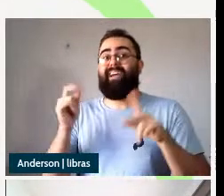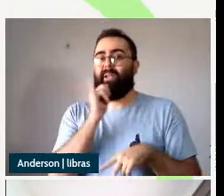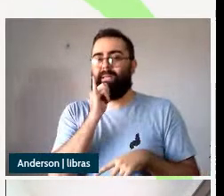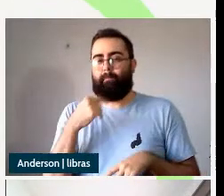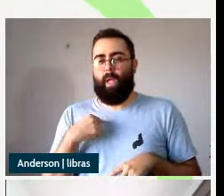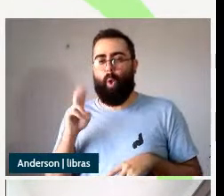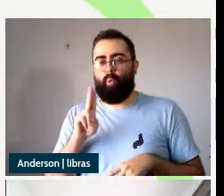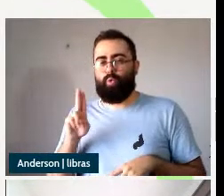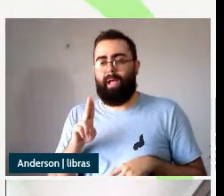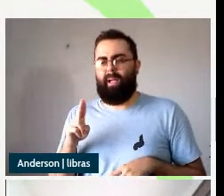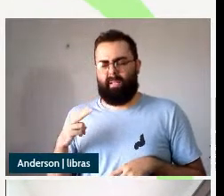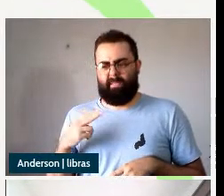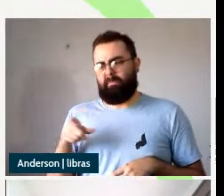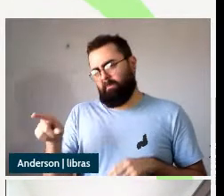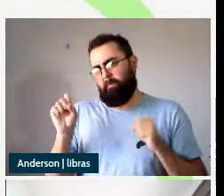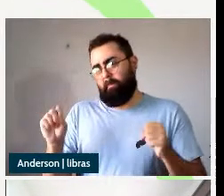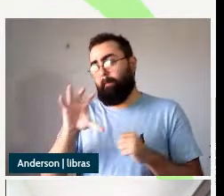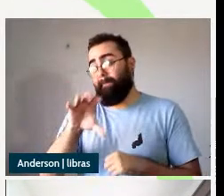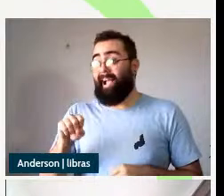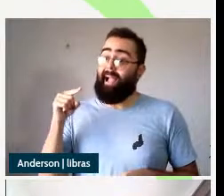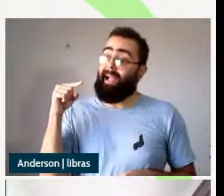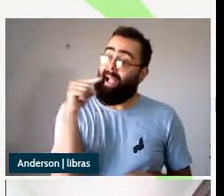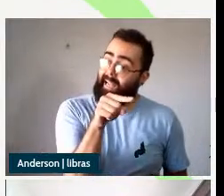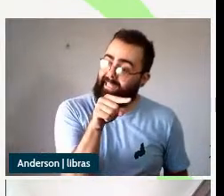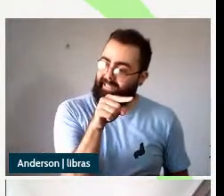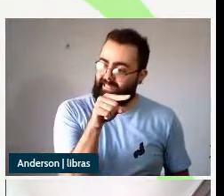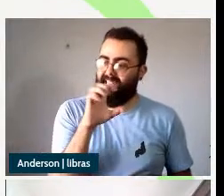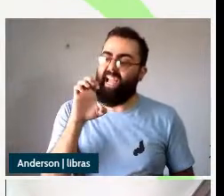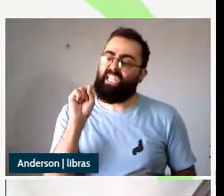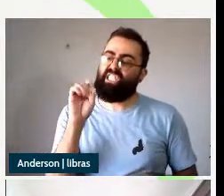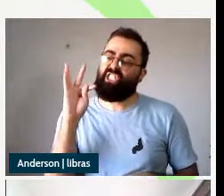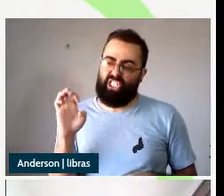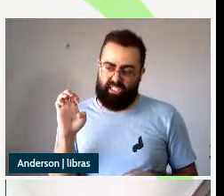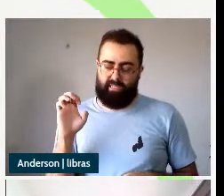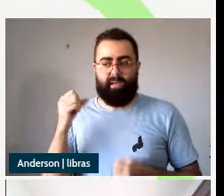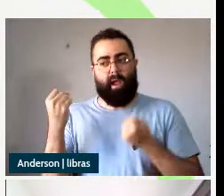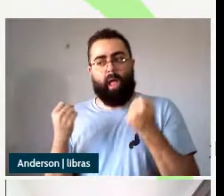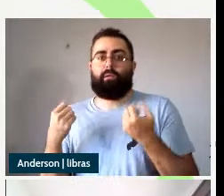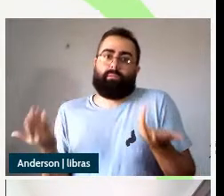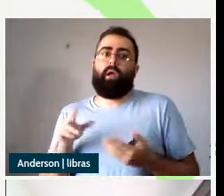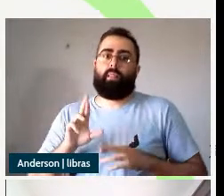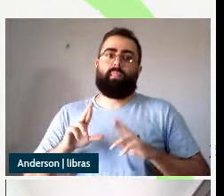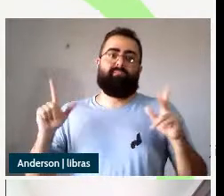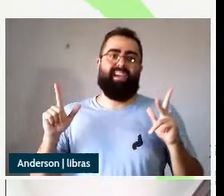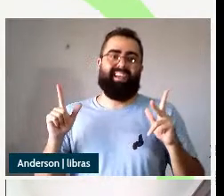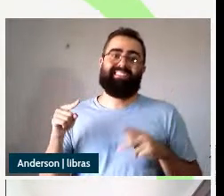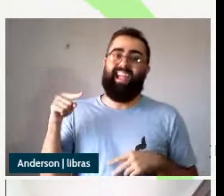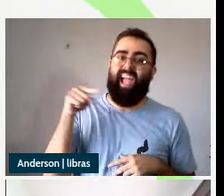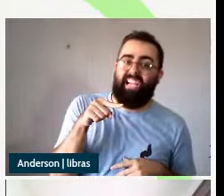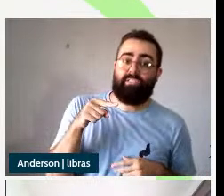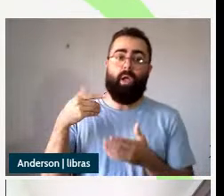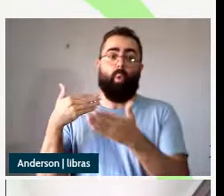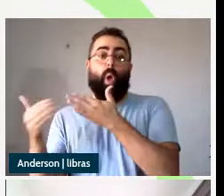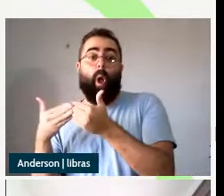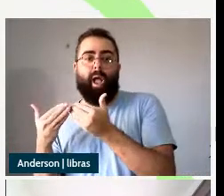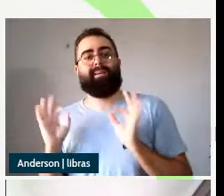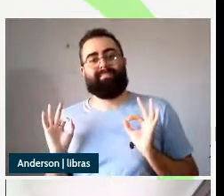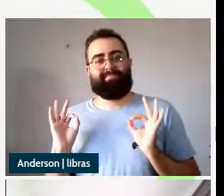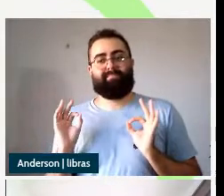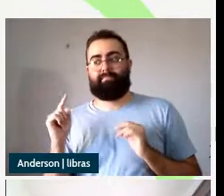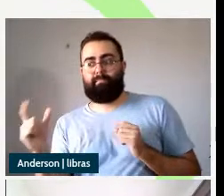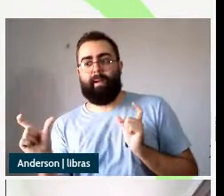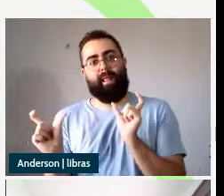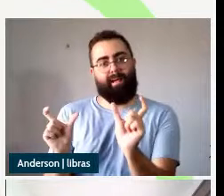car. So there I intend as I said I intend the hearer to choose the particular car that she wants and to choose